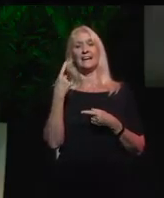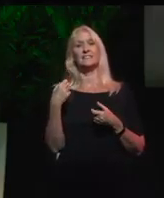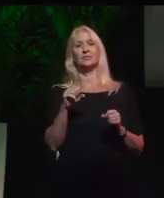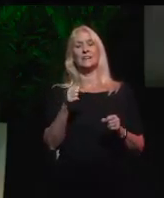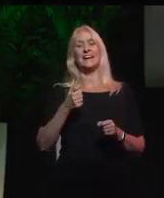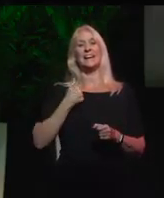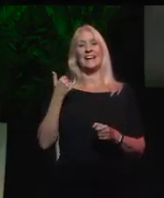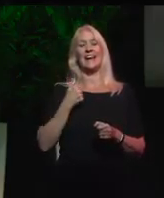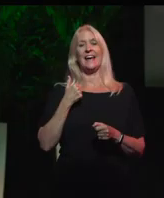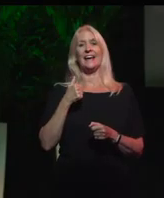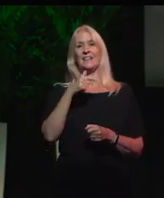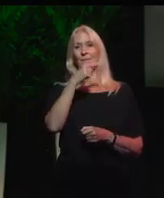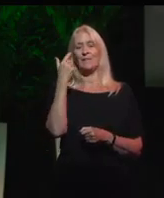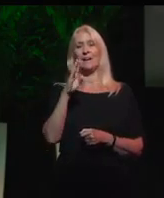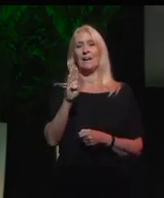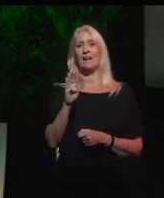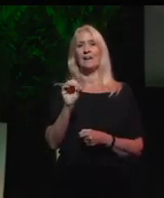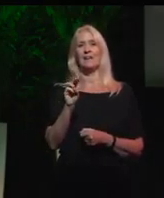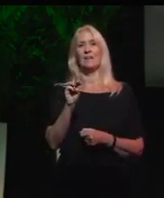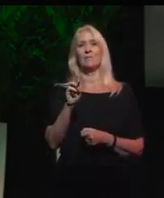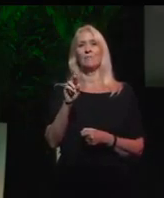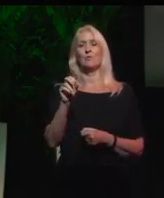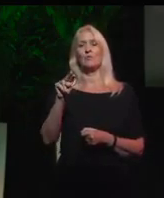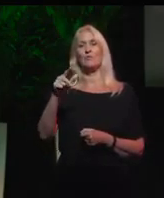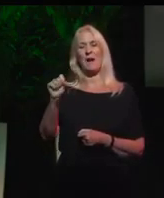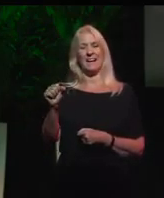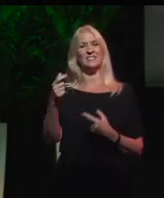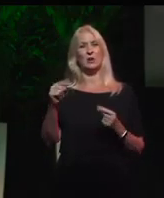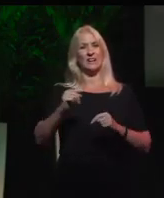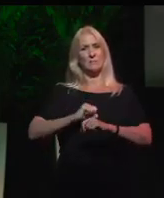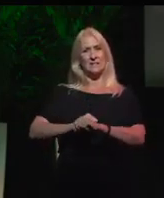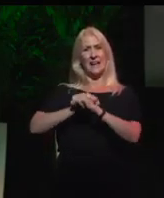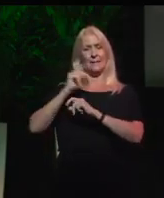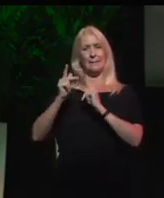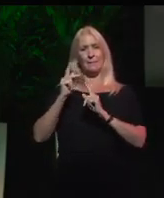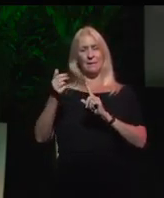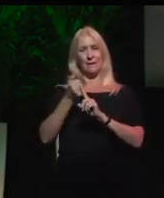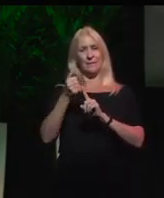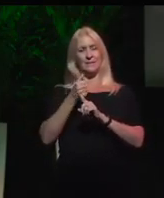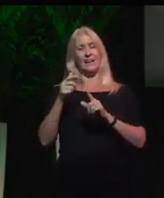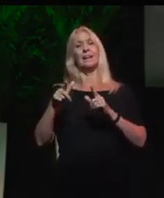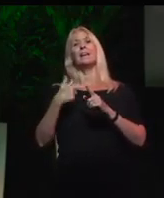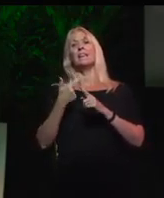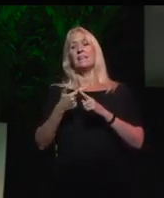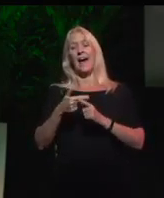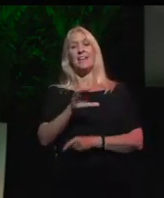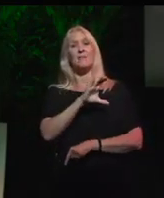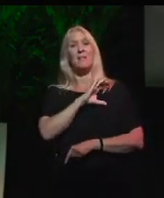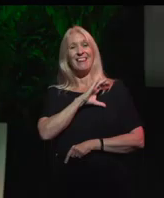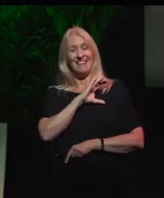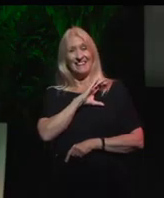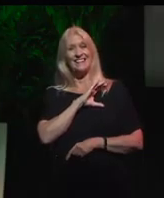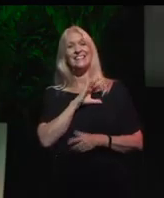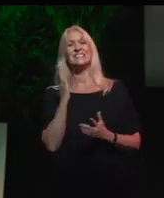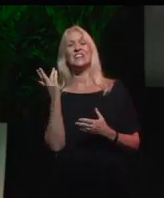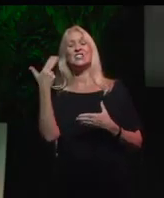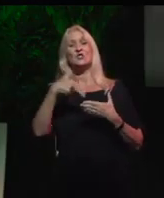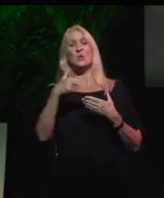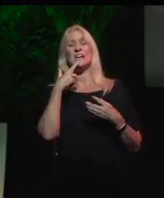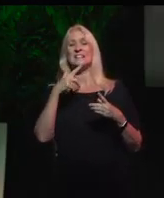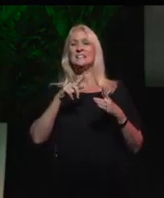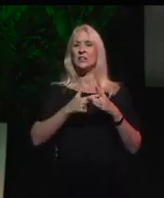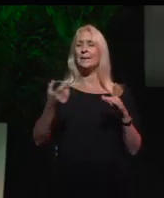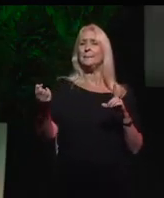attempted to protect those being attacked. At that point, police nightsticks joined the baseball bats and axe